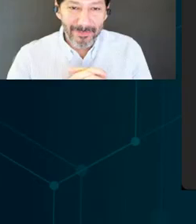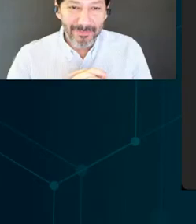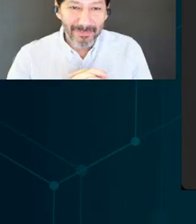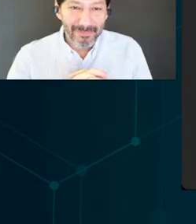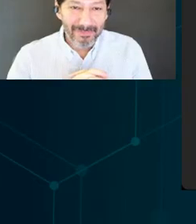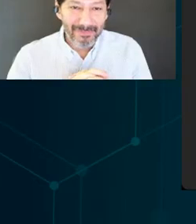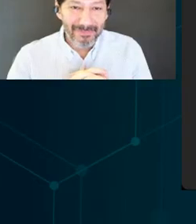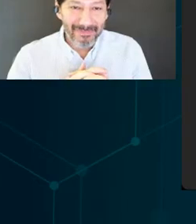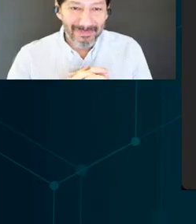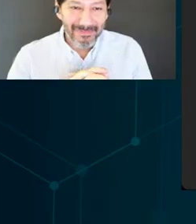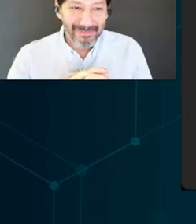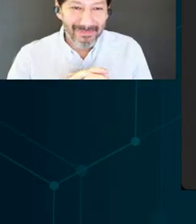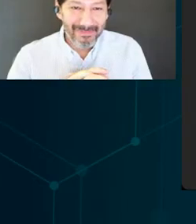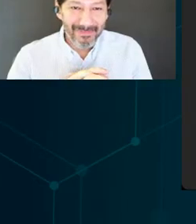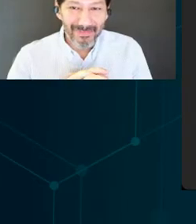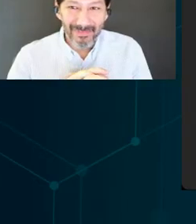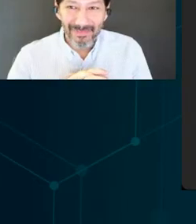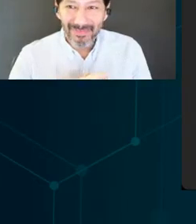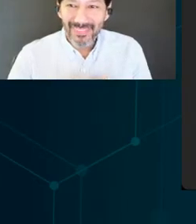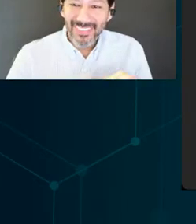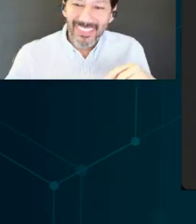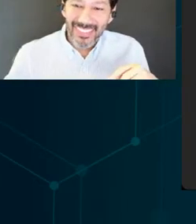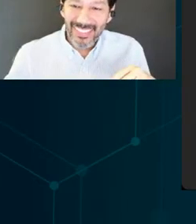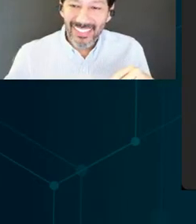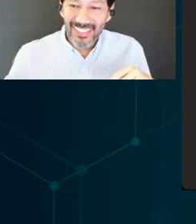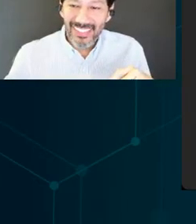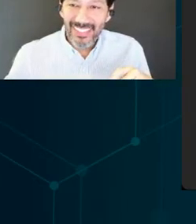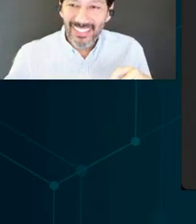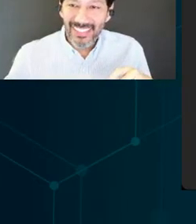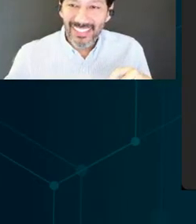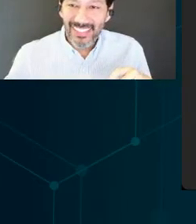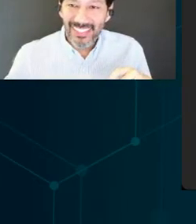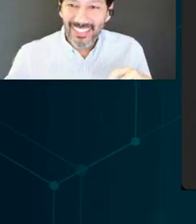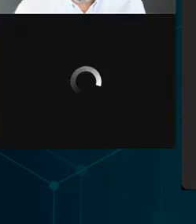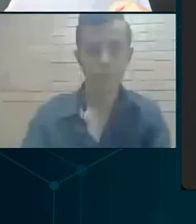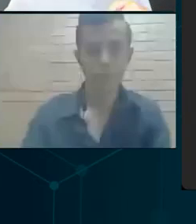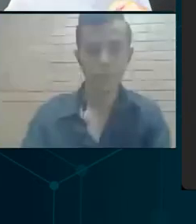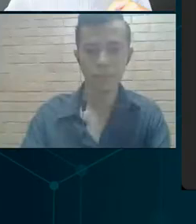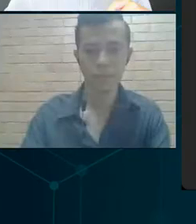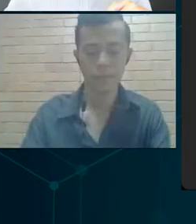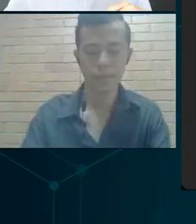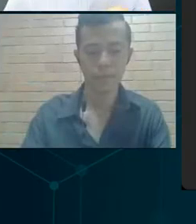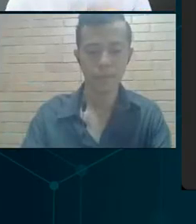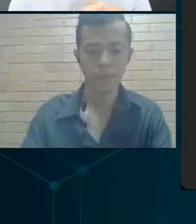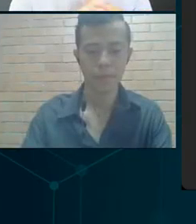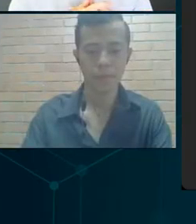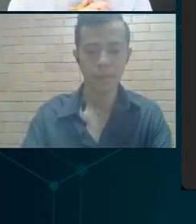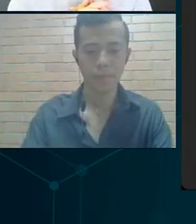like this for a while, and it's certainly brought a revolution to teaching and education. So